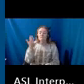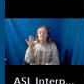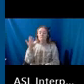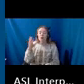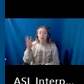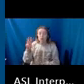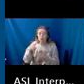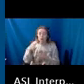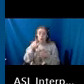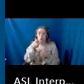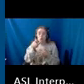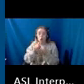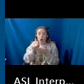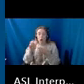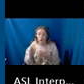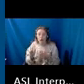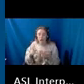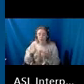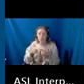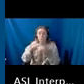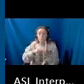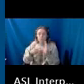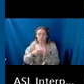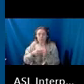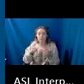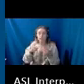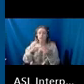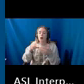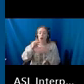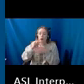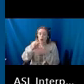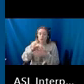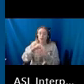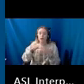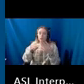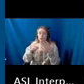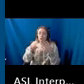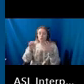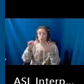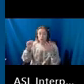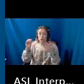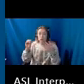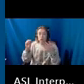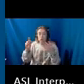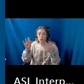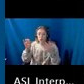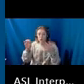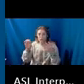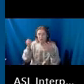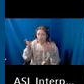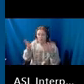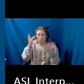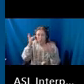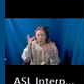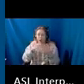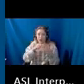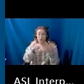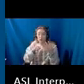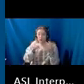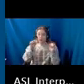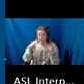the purpose, the content, does the source exist, what's the purpose or objectivity, and does the source compare to others? This